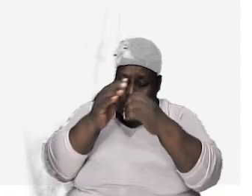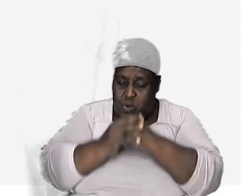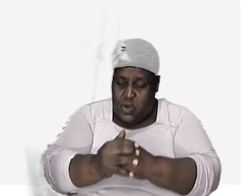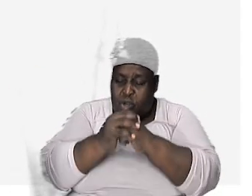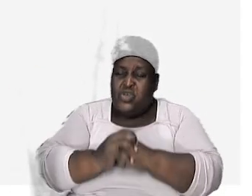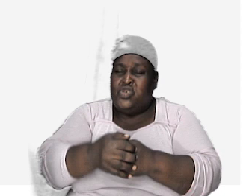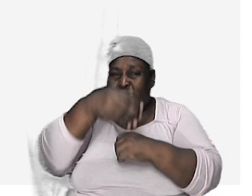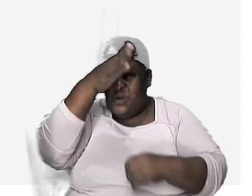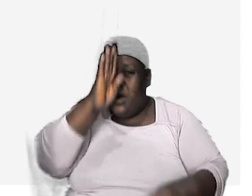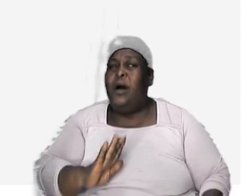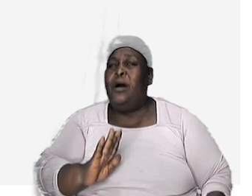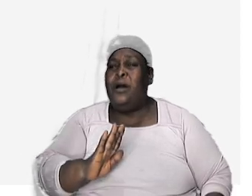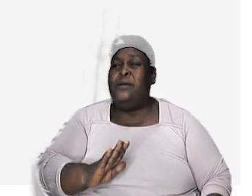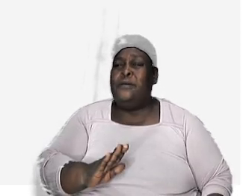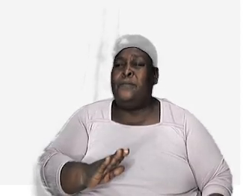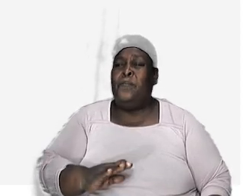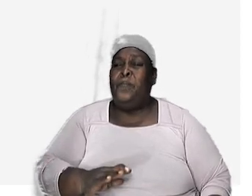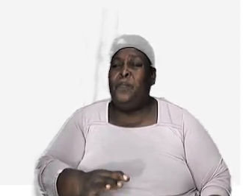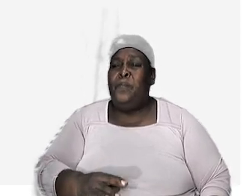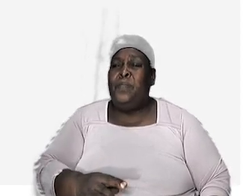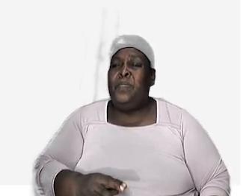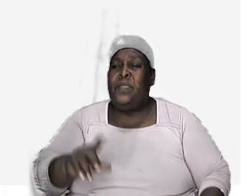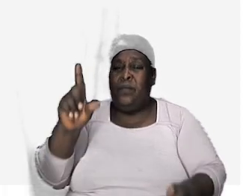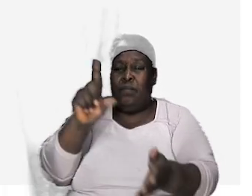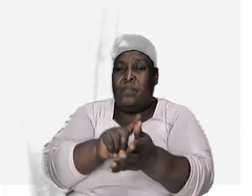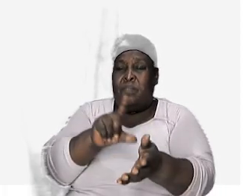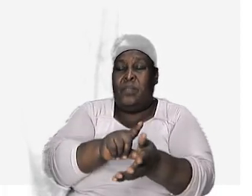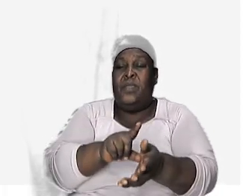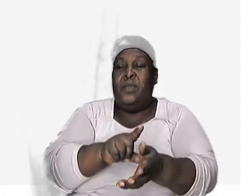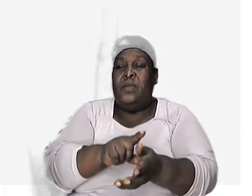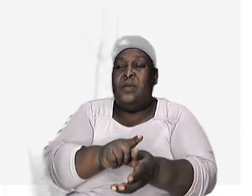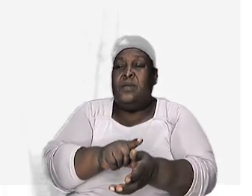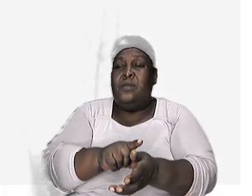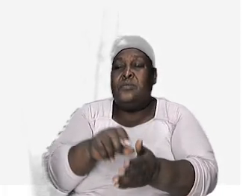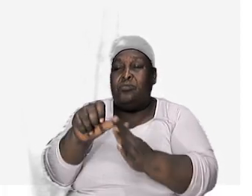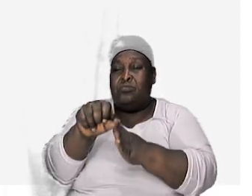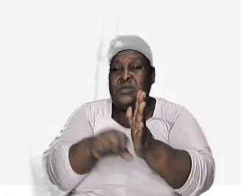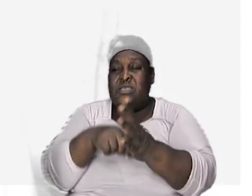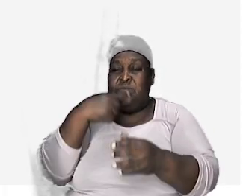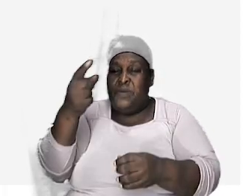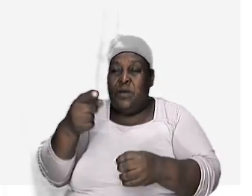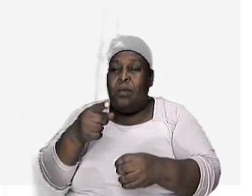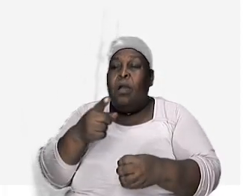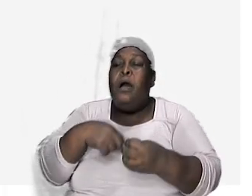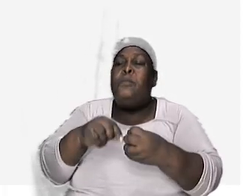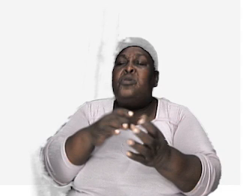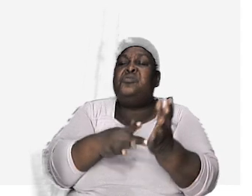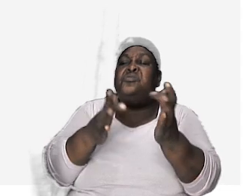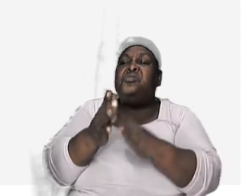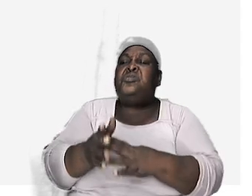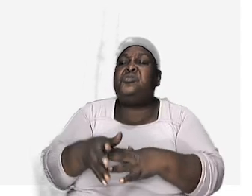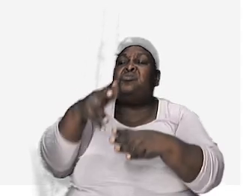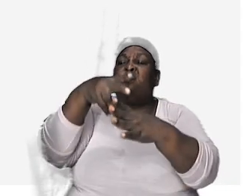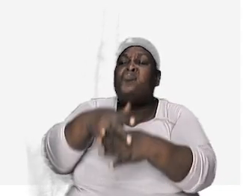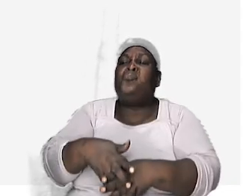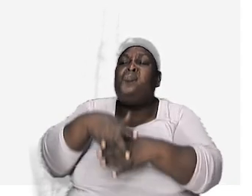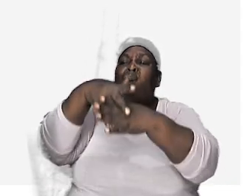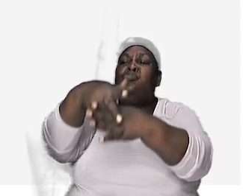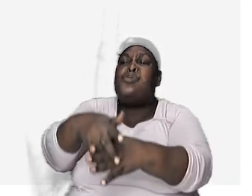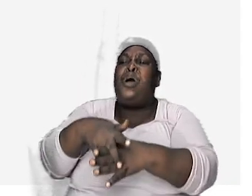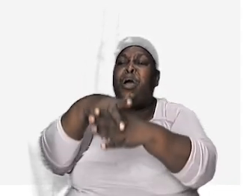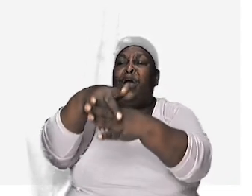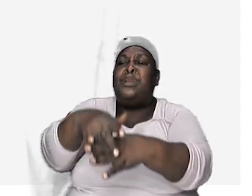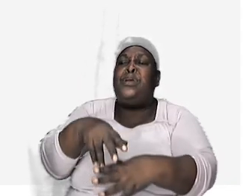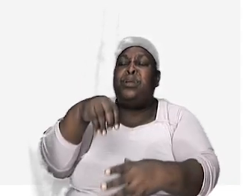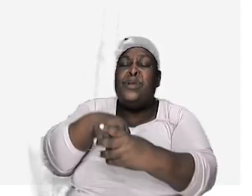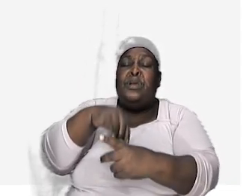Luke chapter 19 talk about Jesus riding into Jerusalem, and his disciples were rejoicing and they were